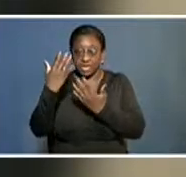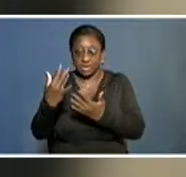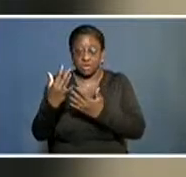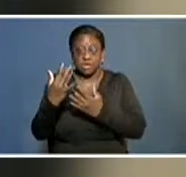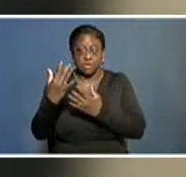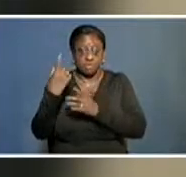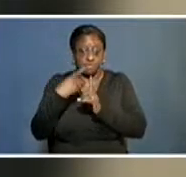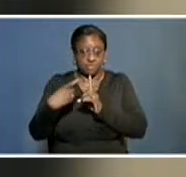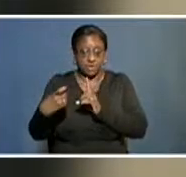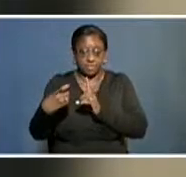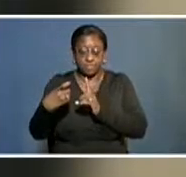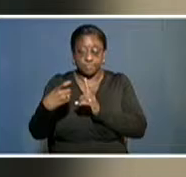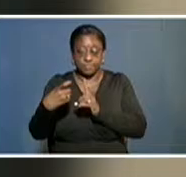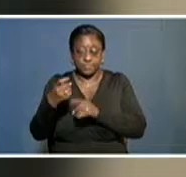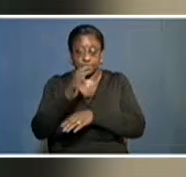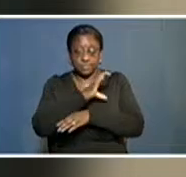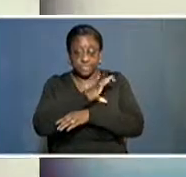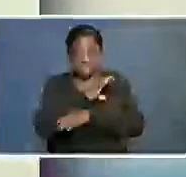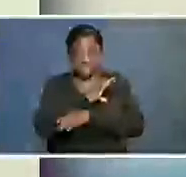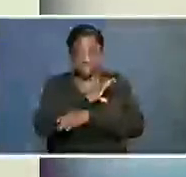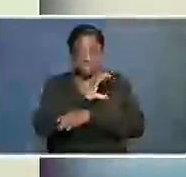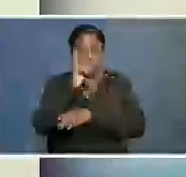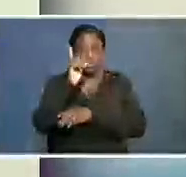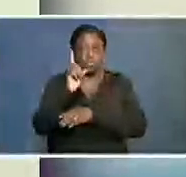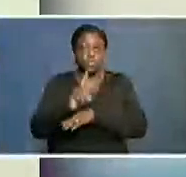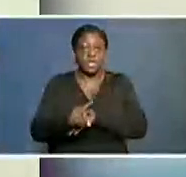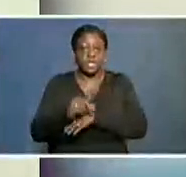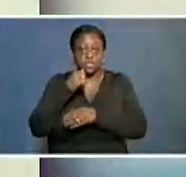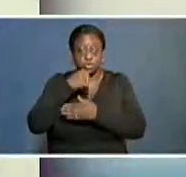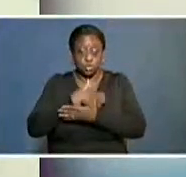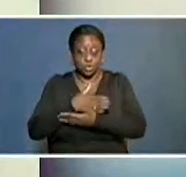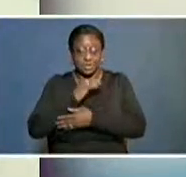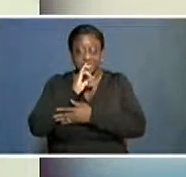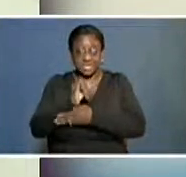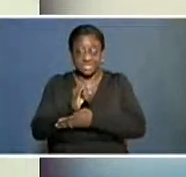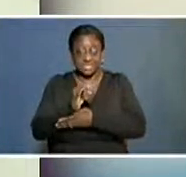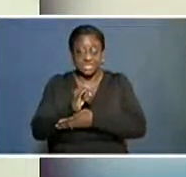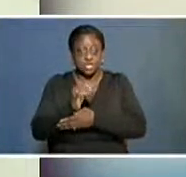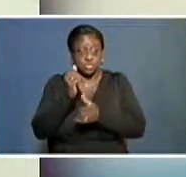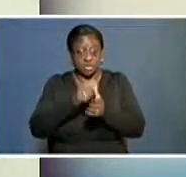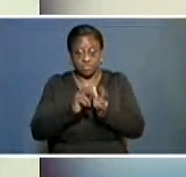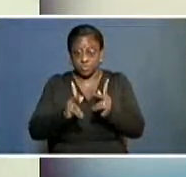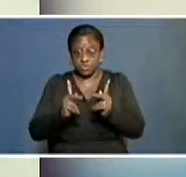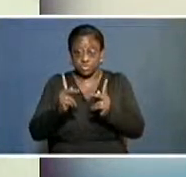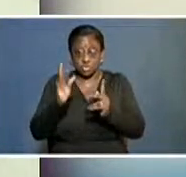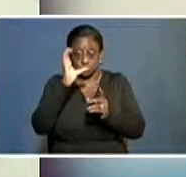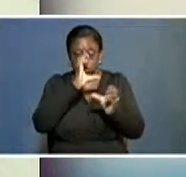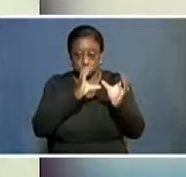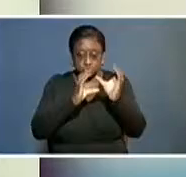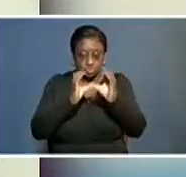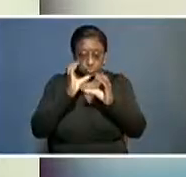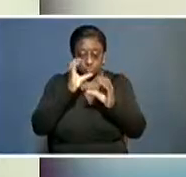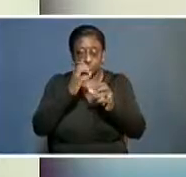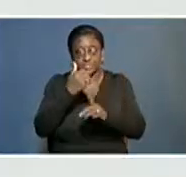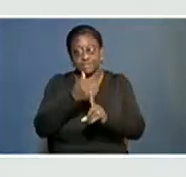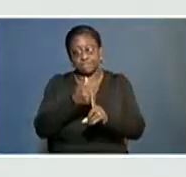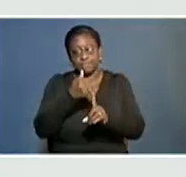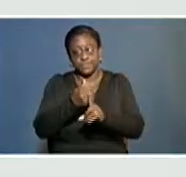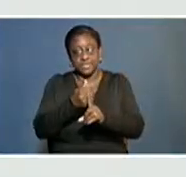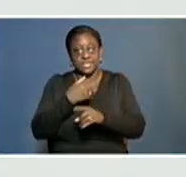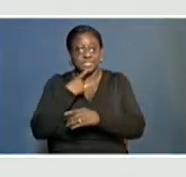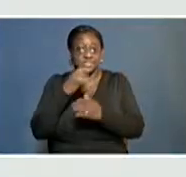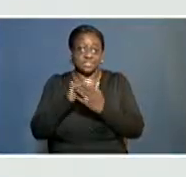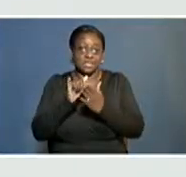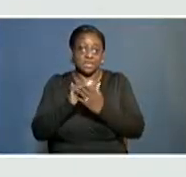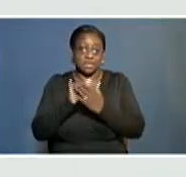from authorities on the whereabouts of her daughter, but got nothing, so their family began to search for her themselves. The area was guarded